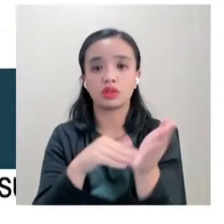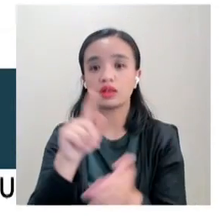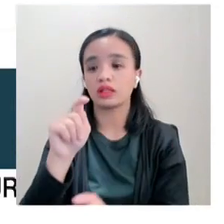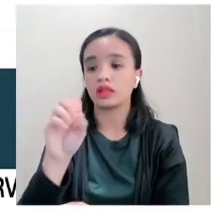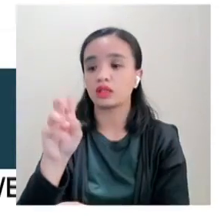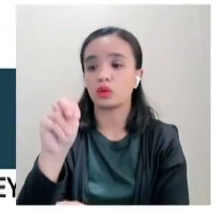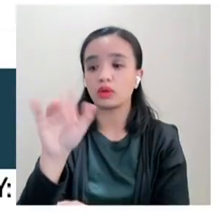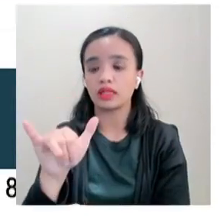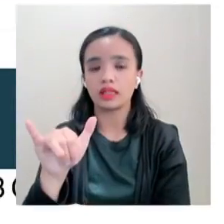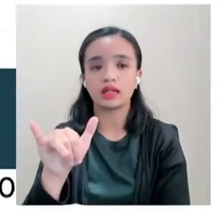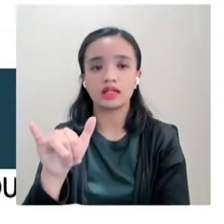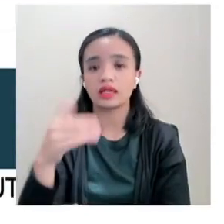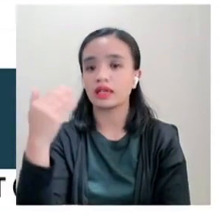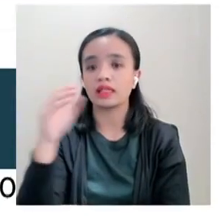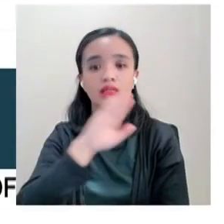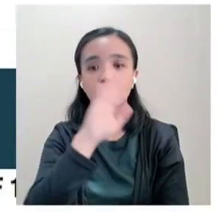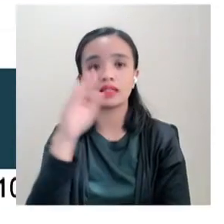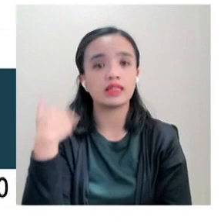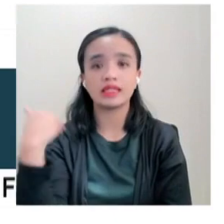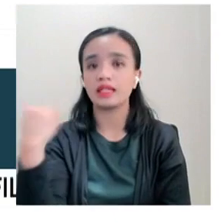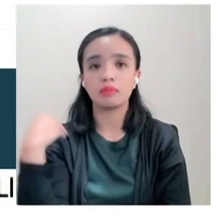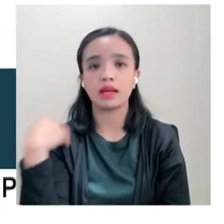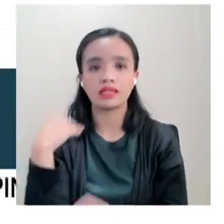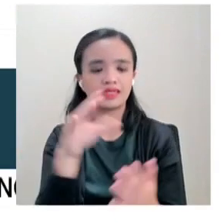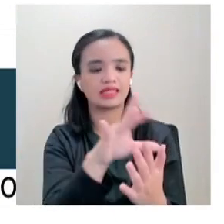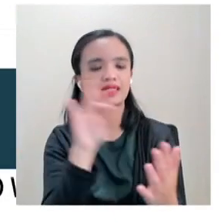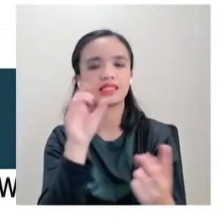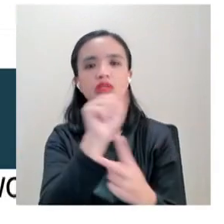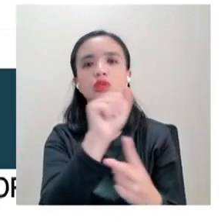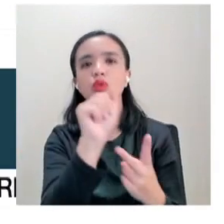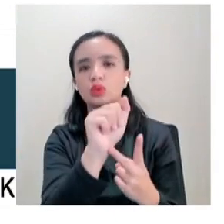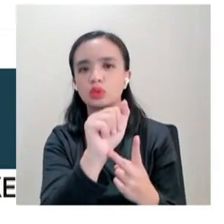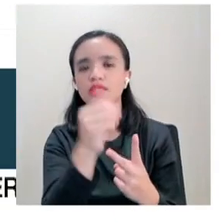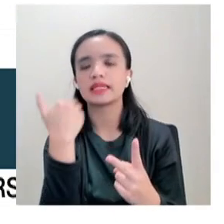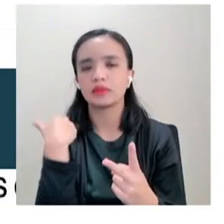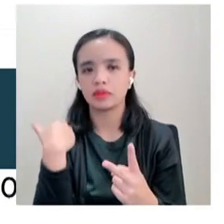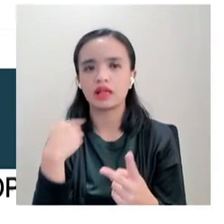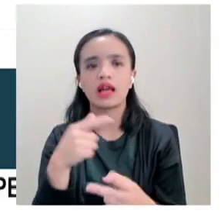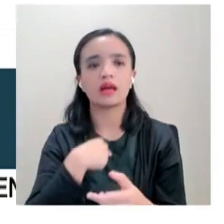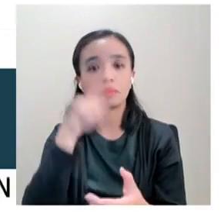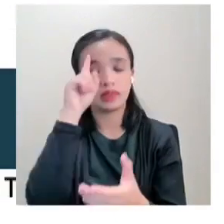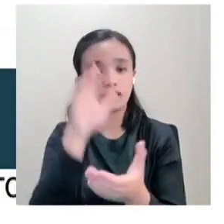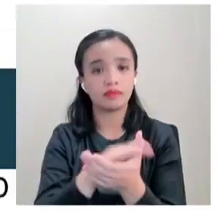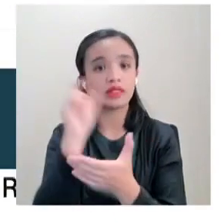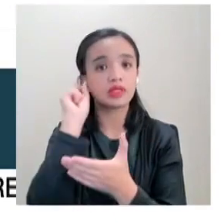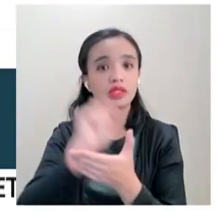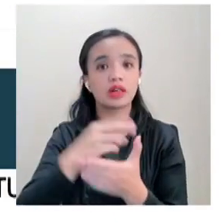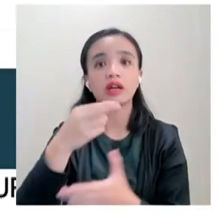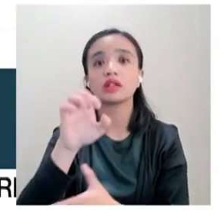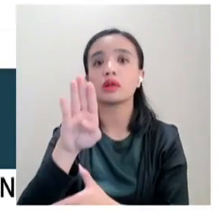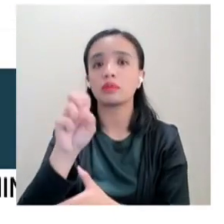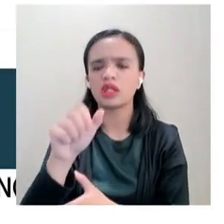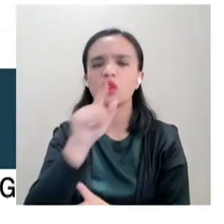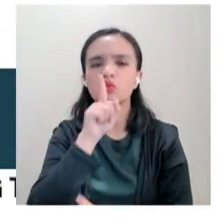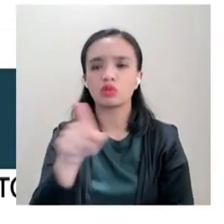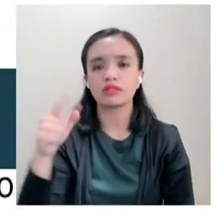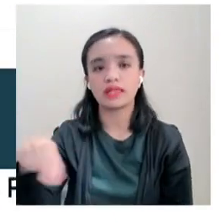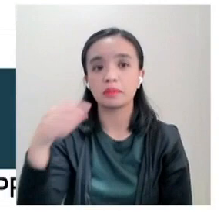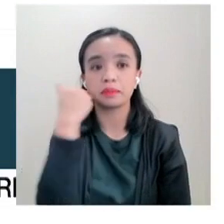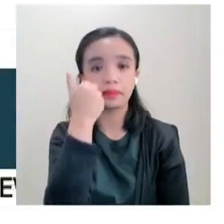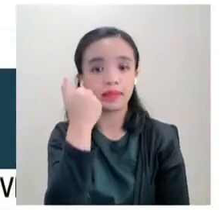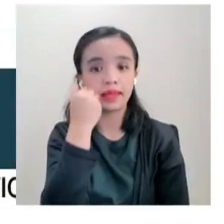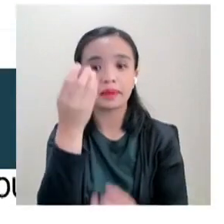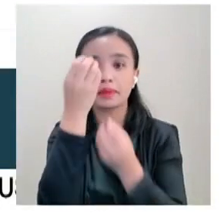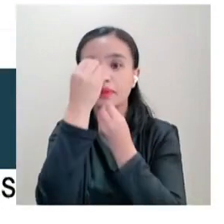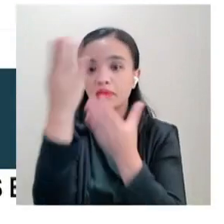has not been appointed yet. And I believe, with due respect to Secretary Erbosa, syempre medyo nahihiya rin siyang magsabi kasi